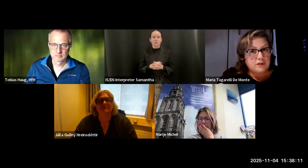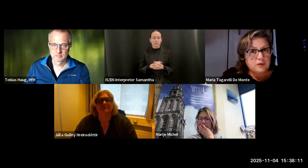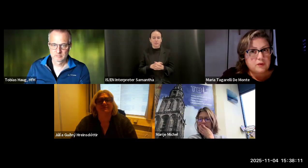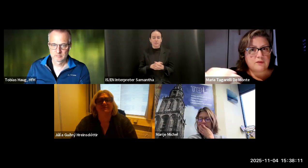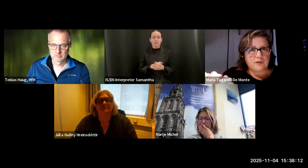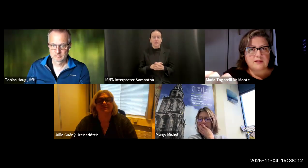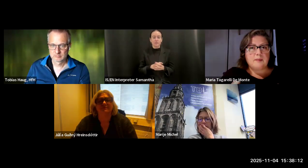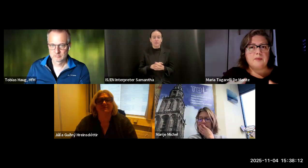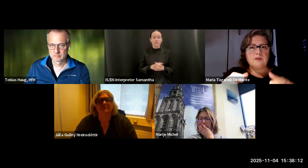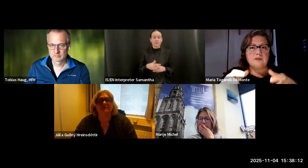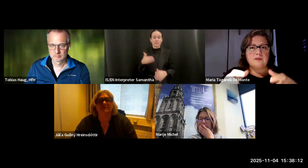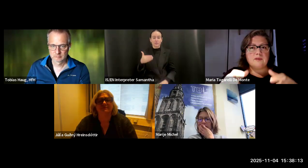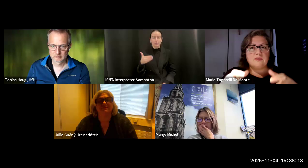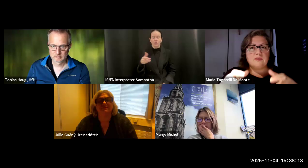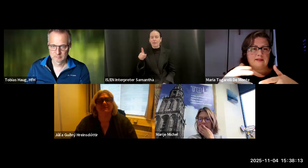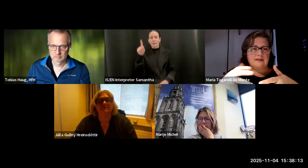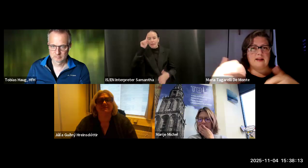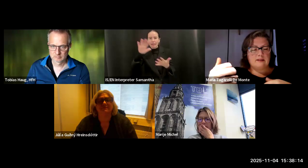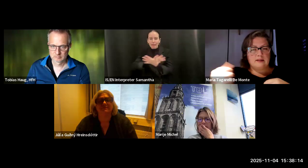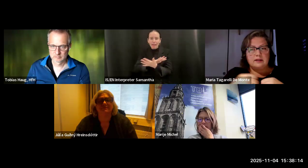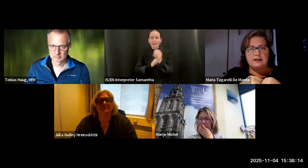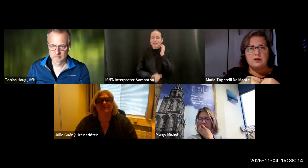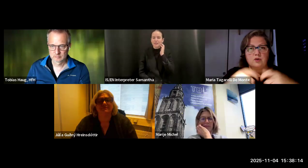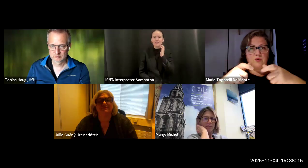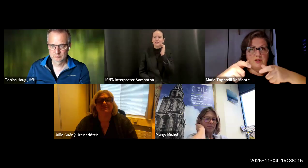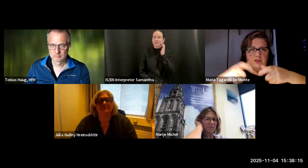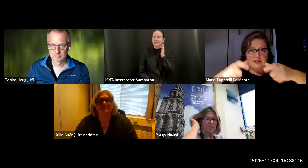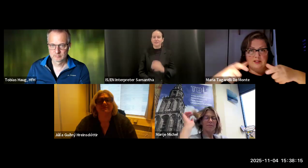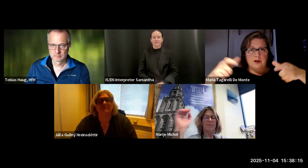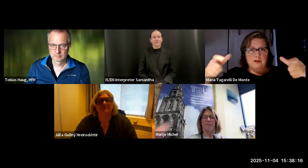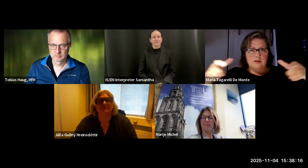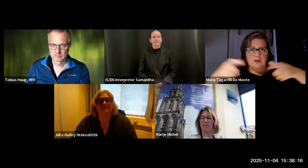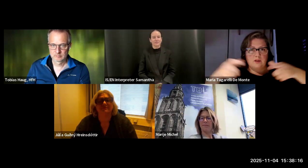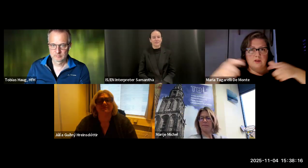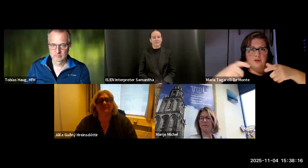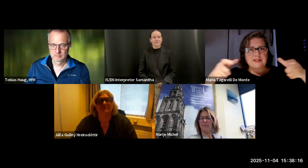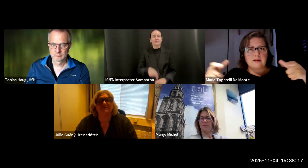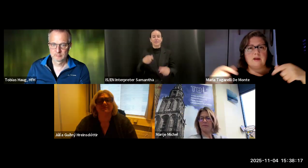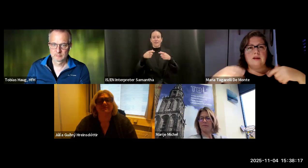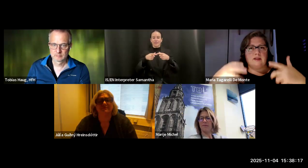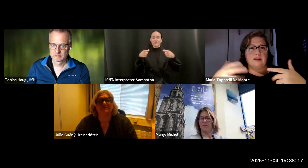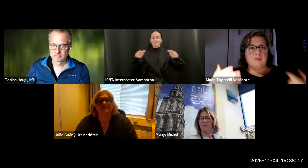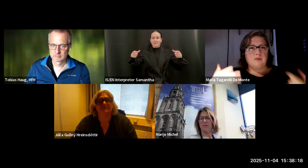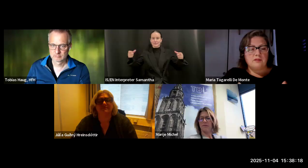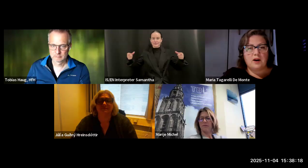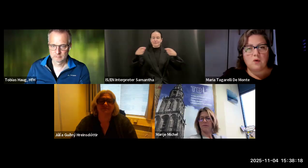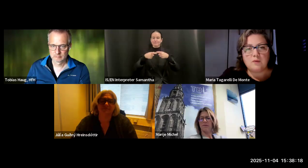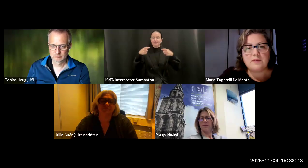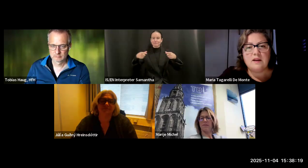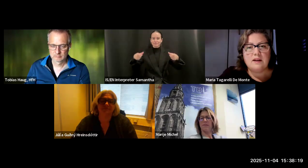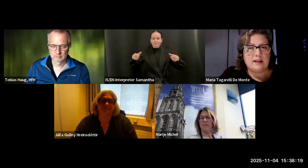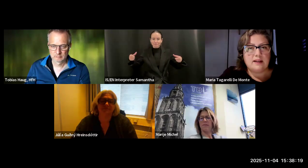of them confuse, for example, the sign that the signer used, which is this one, increasing the number